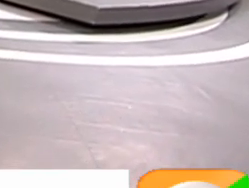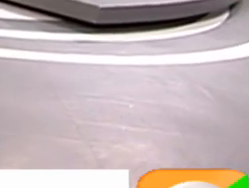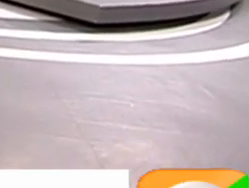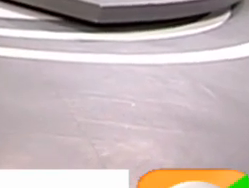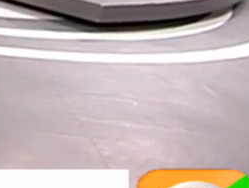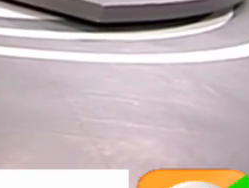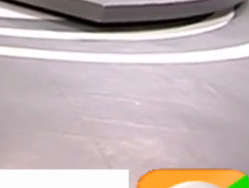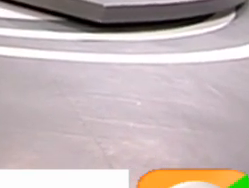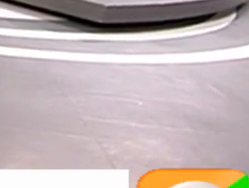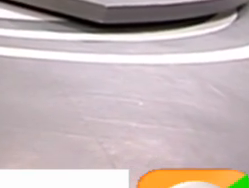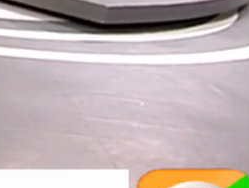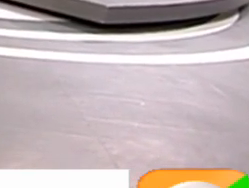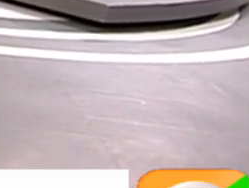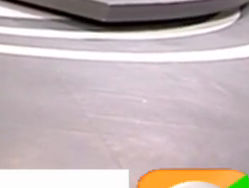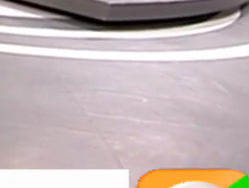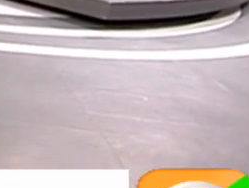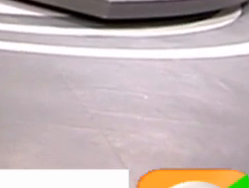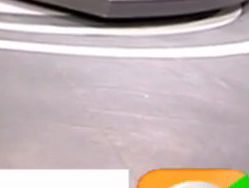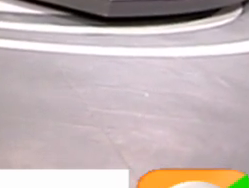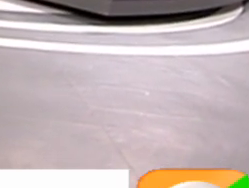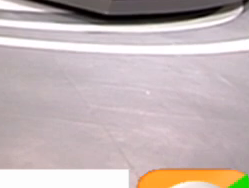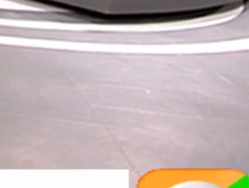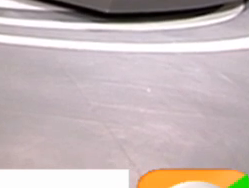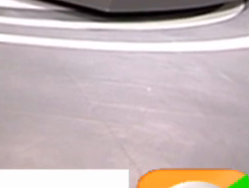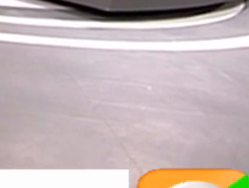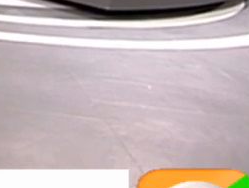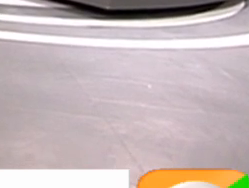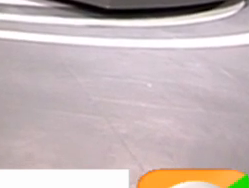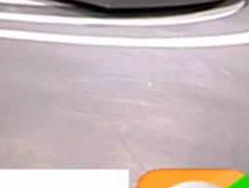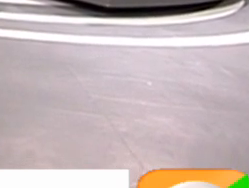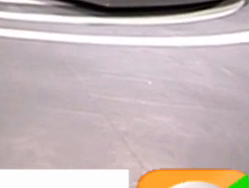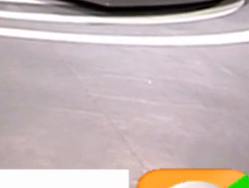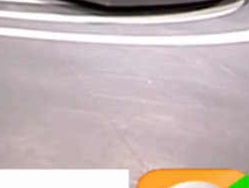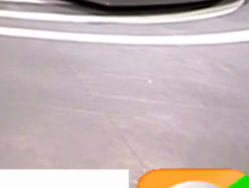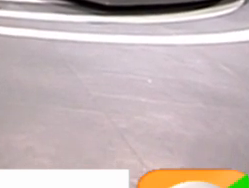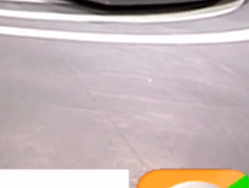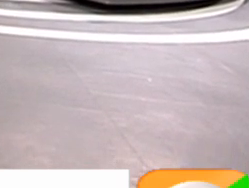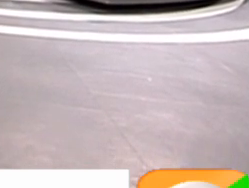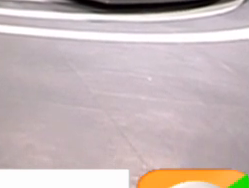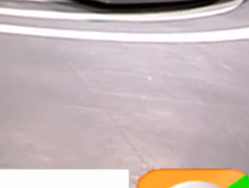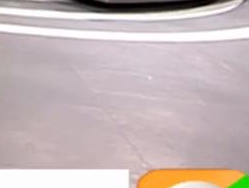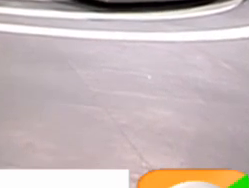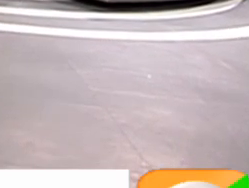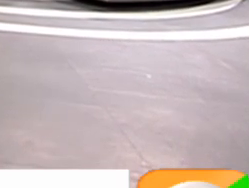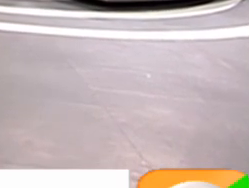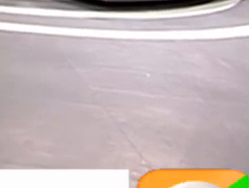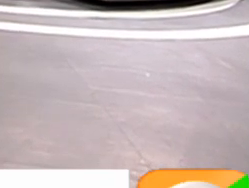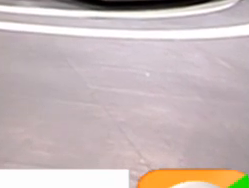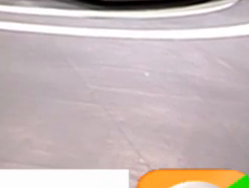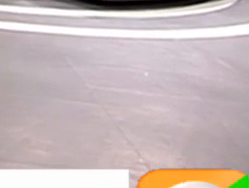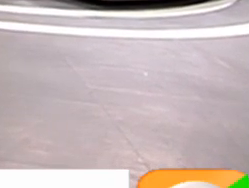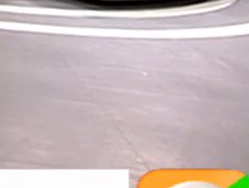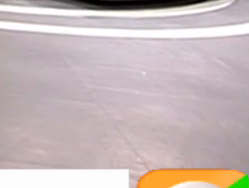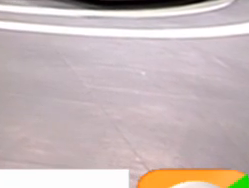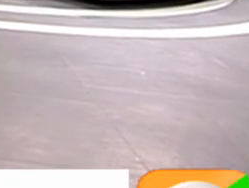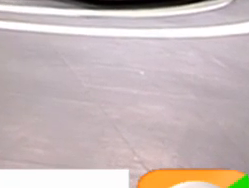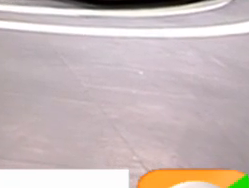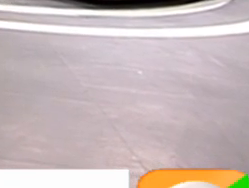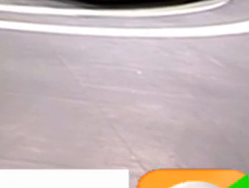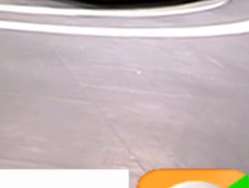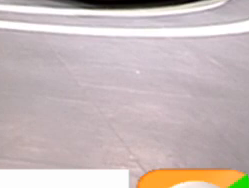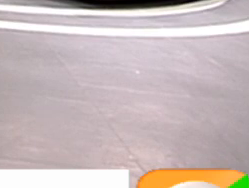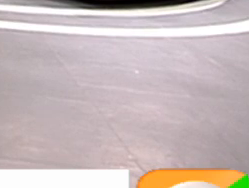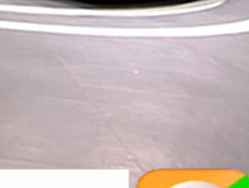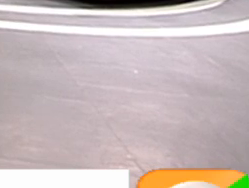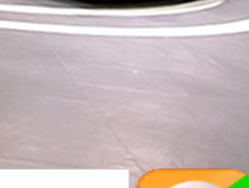but just a short, brief story. Yes, it's a brief one. Okay. No, I got worried when she said she wanted to explain